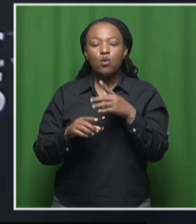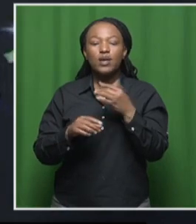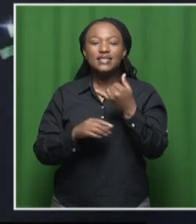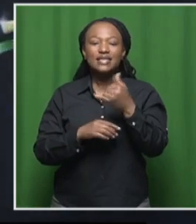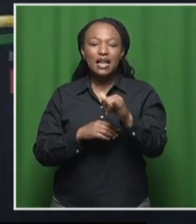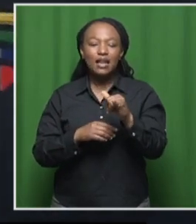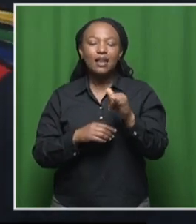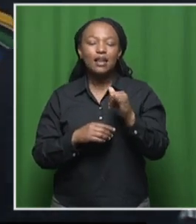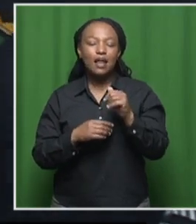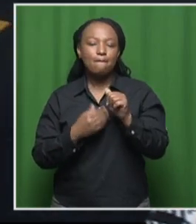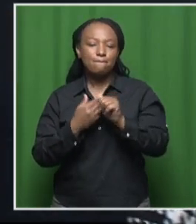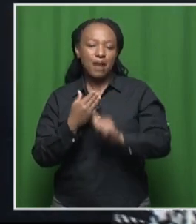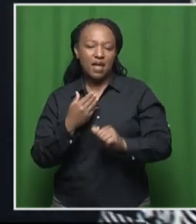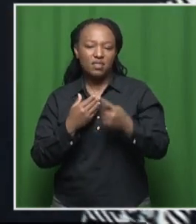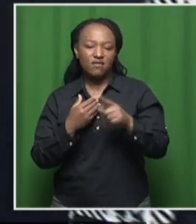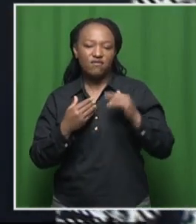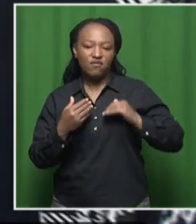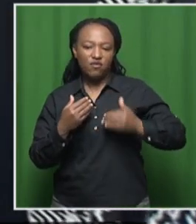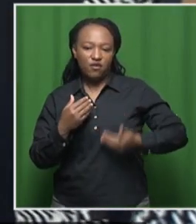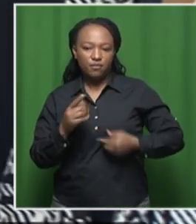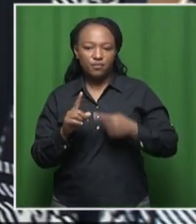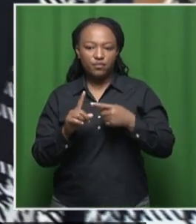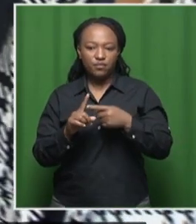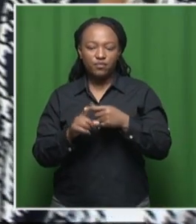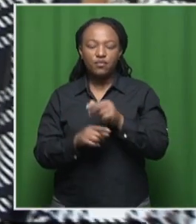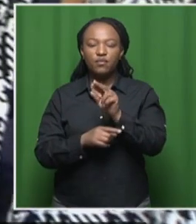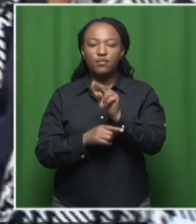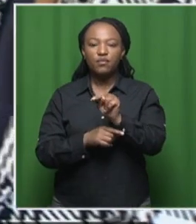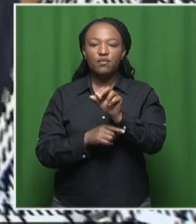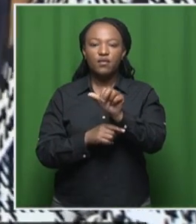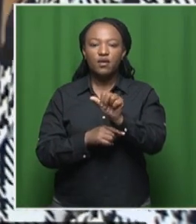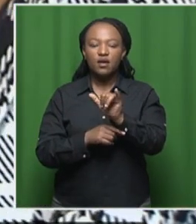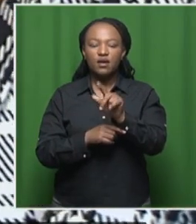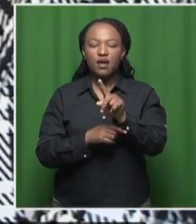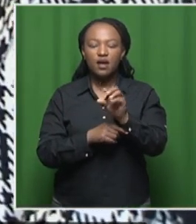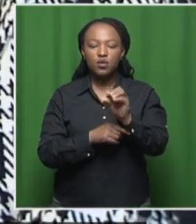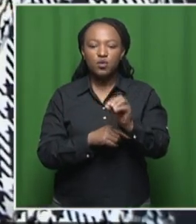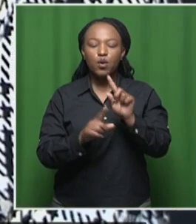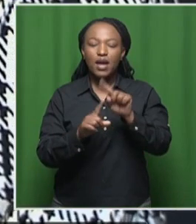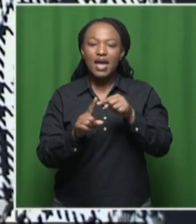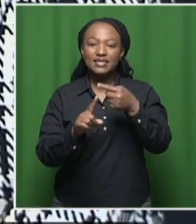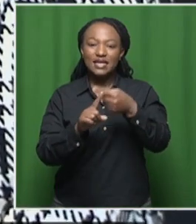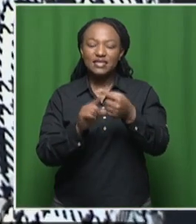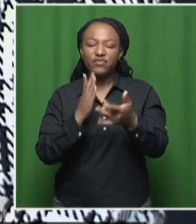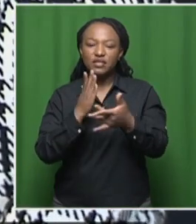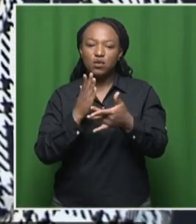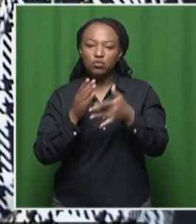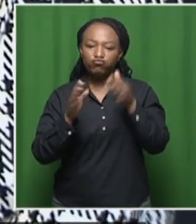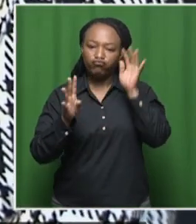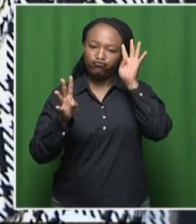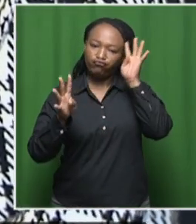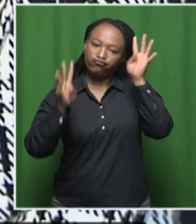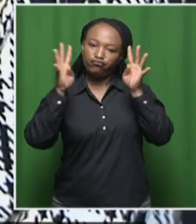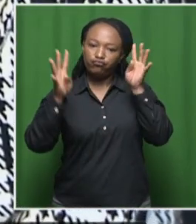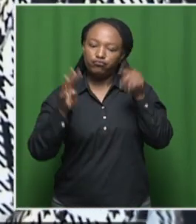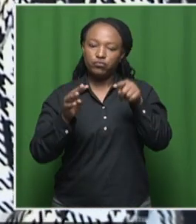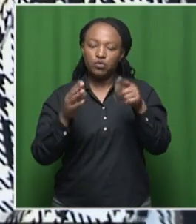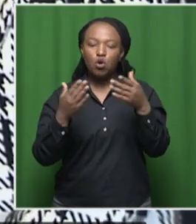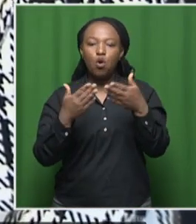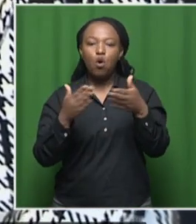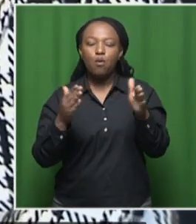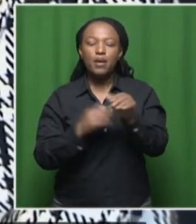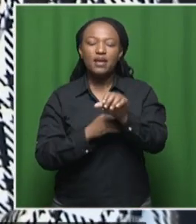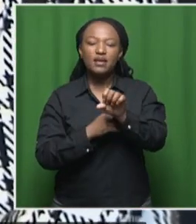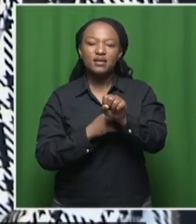Women's Month. Her name is Charlene Naidoo. She's the Executive Technology Development and Innovation at OpenServe and